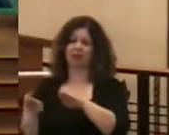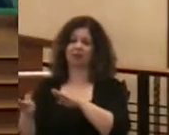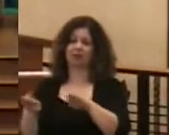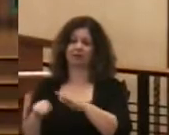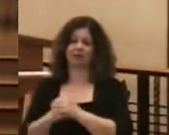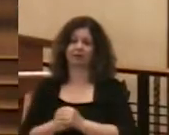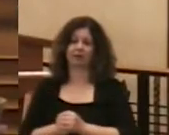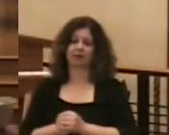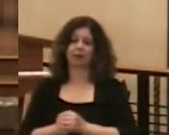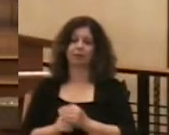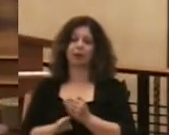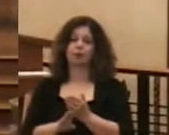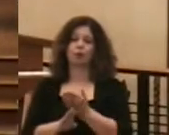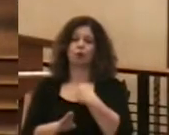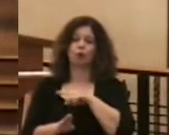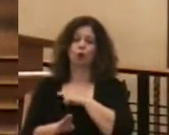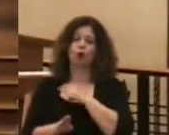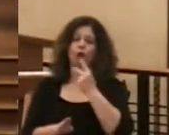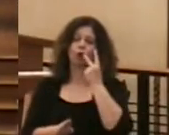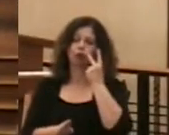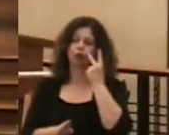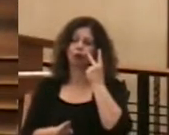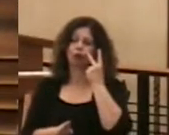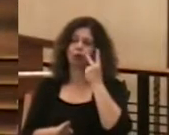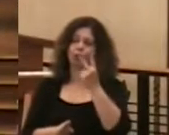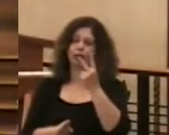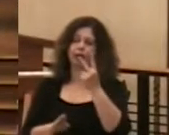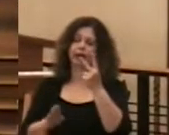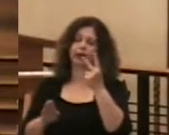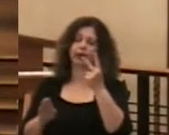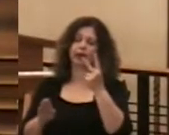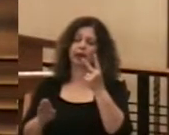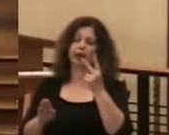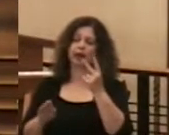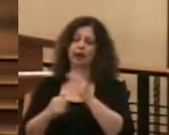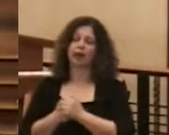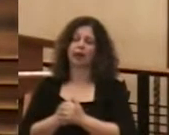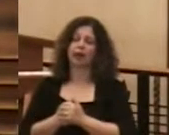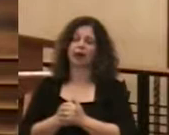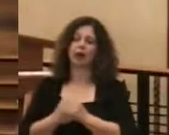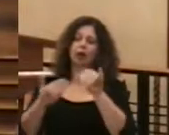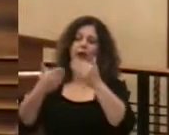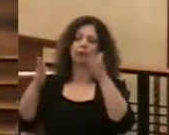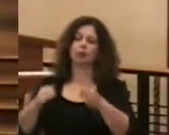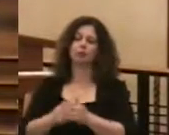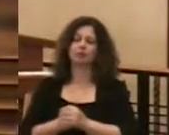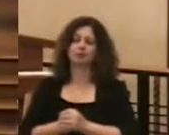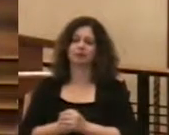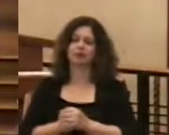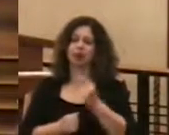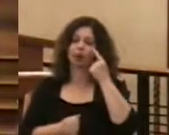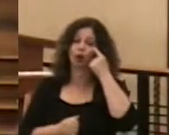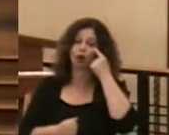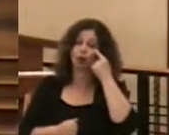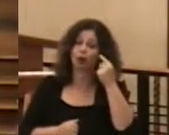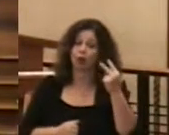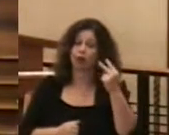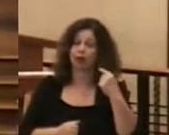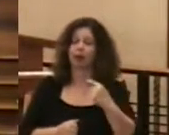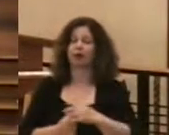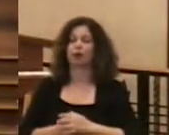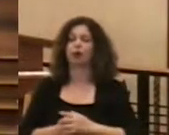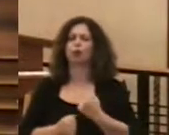But before we look at the speck in our neighbor's eye, Matthew tells us we need to deal with